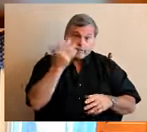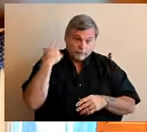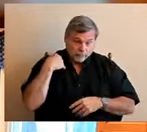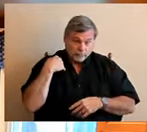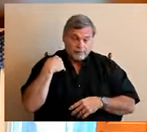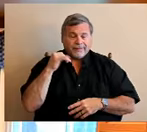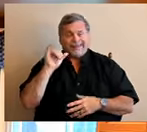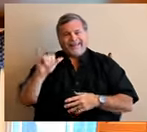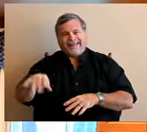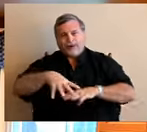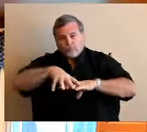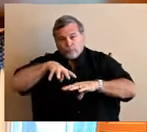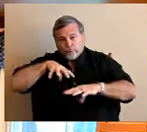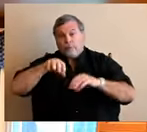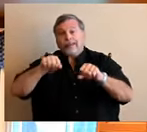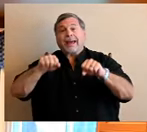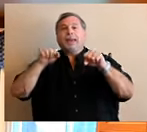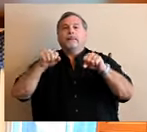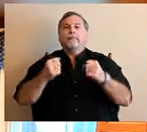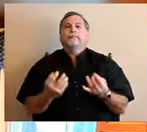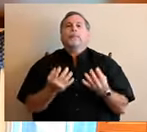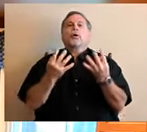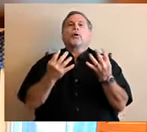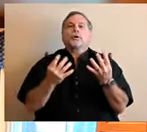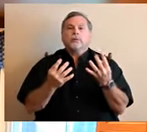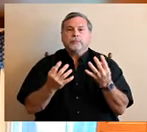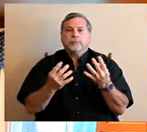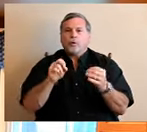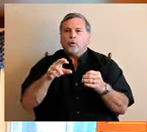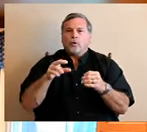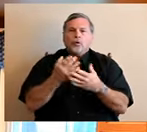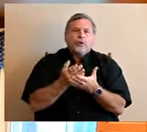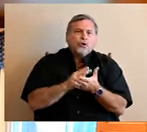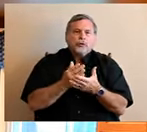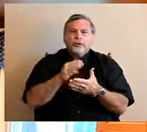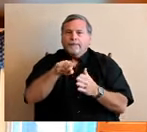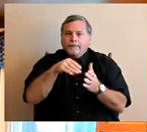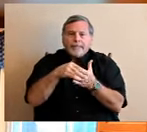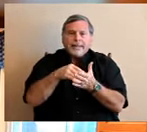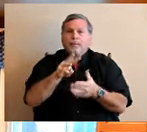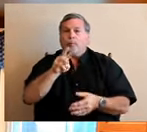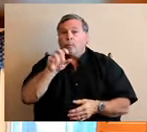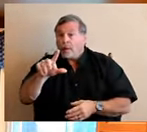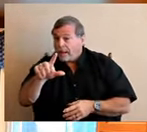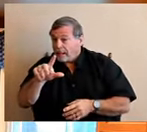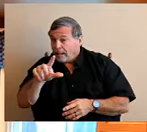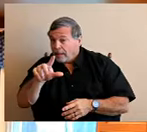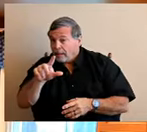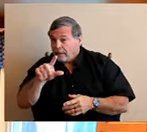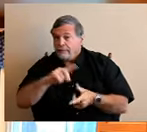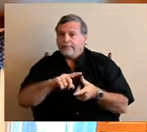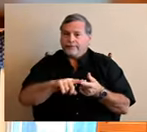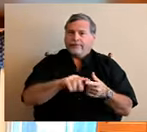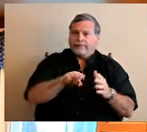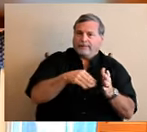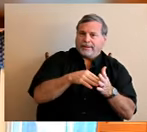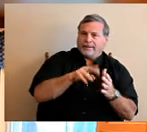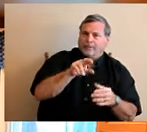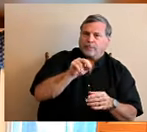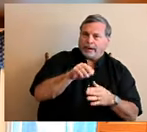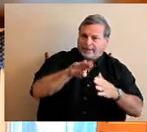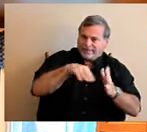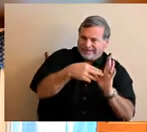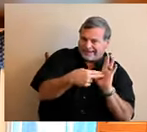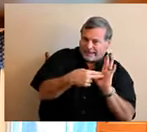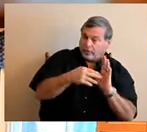restaurant, that grill can actually burn the top or even cook things to a medium well when you're getting that medium rare in the